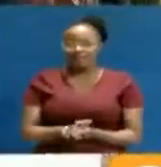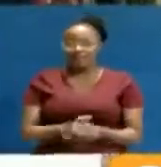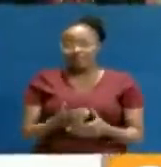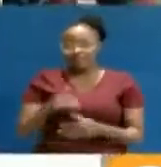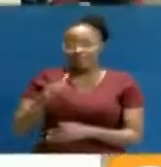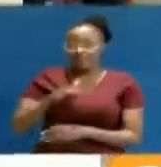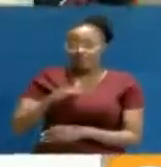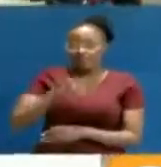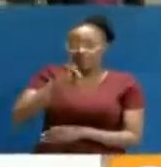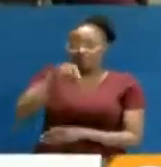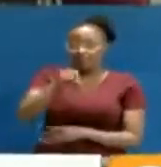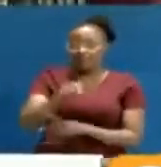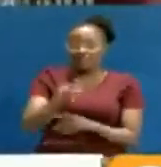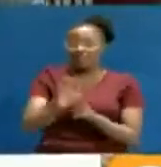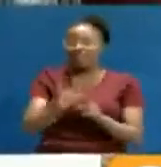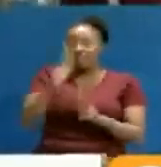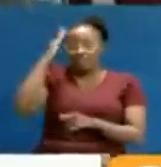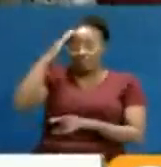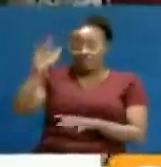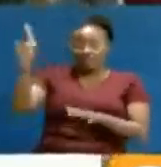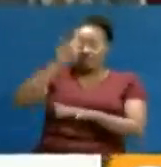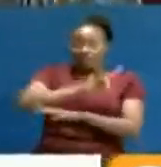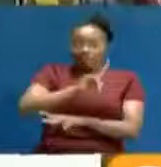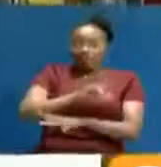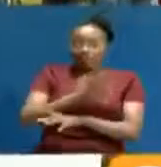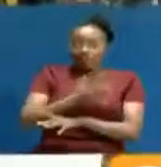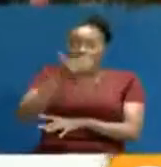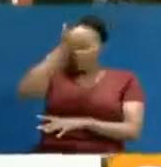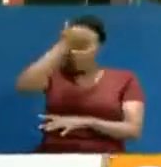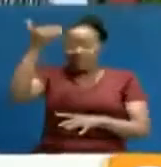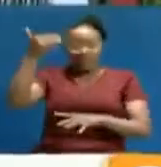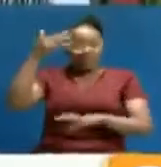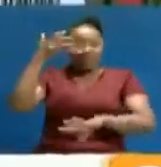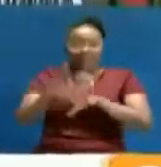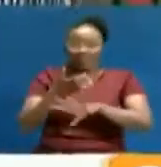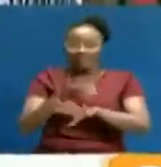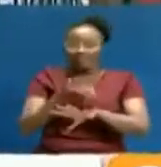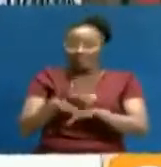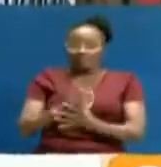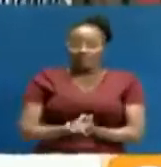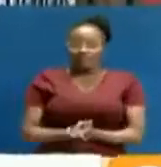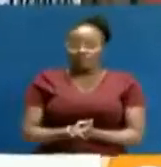woman legislators wrapped up the memorable day in an unforgettable way